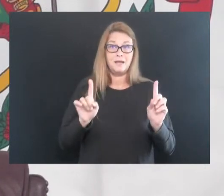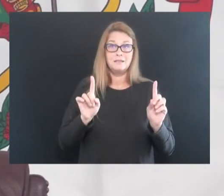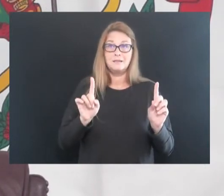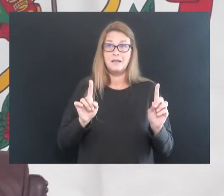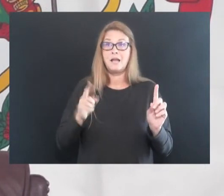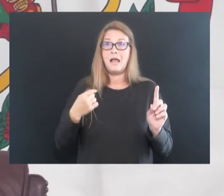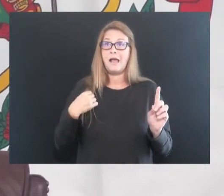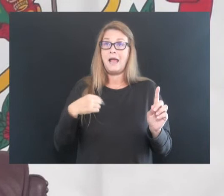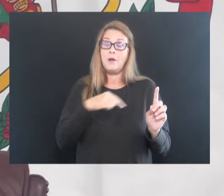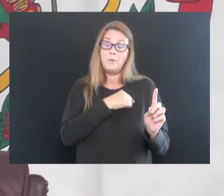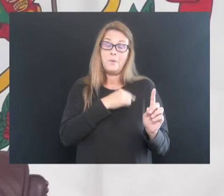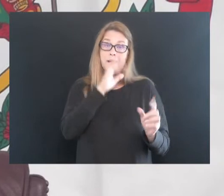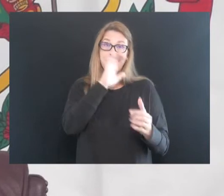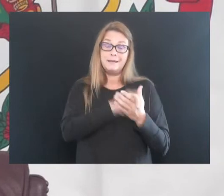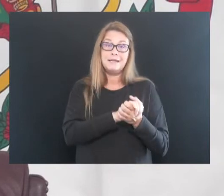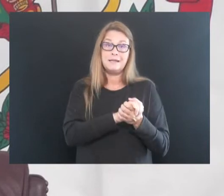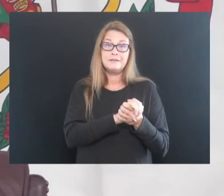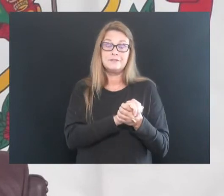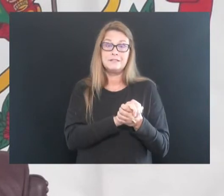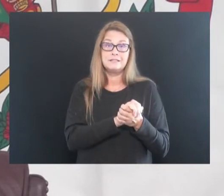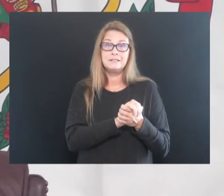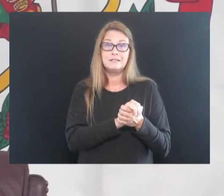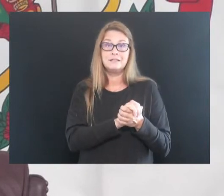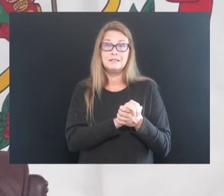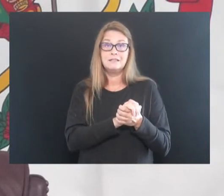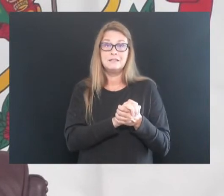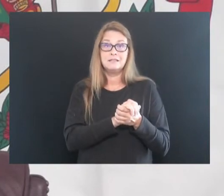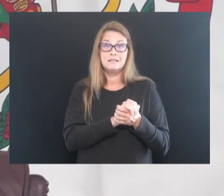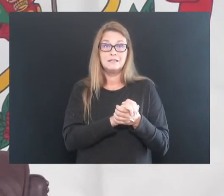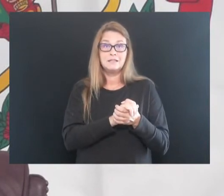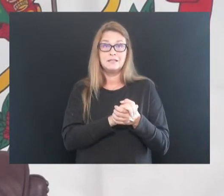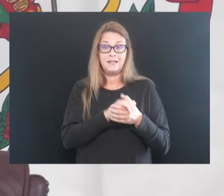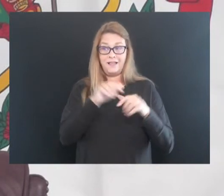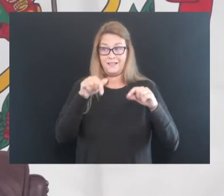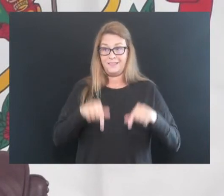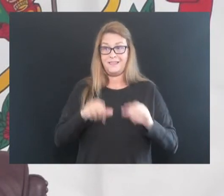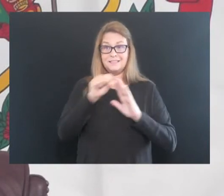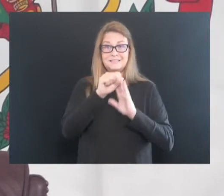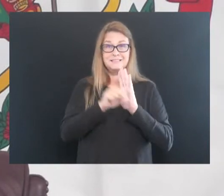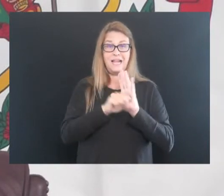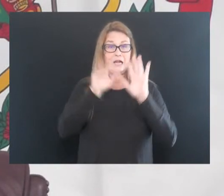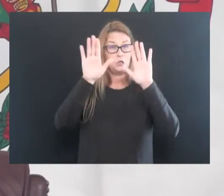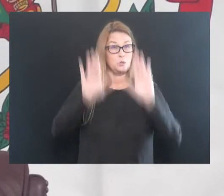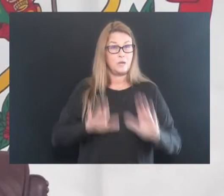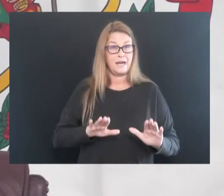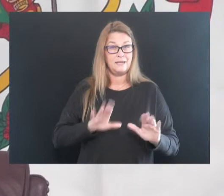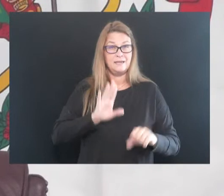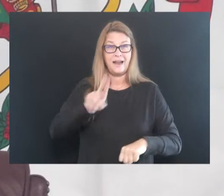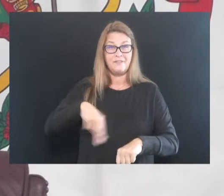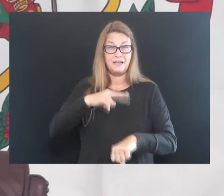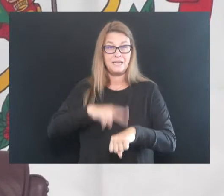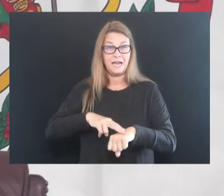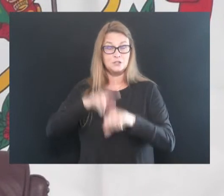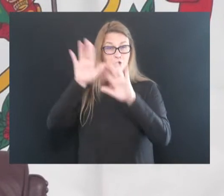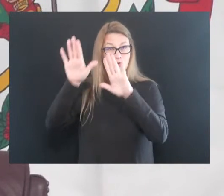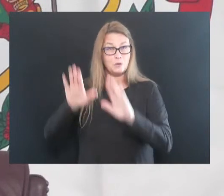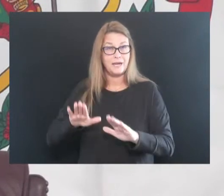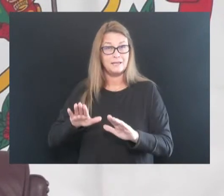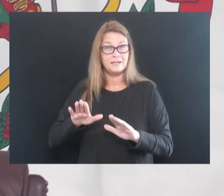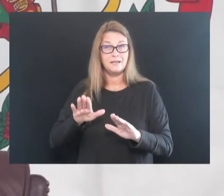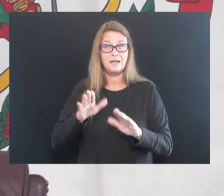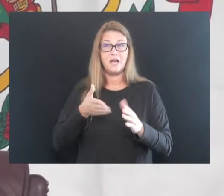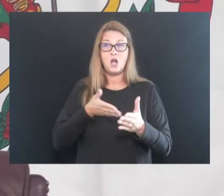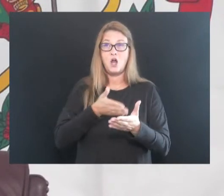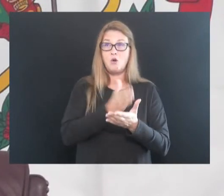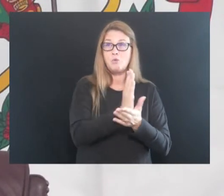I think with all in me that what made this state great, what makes our nation great, is our freedoms